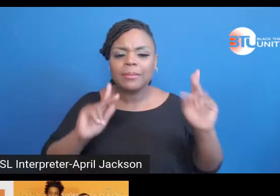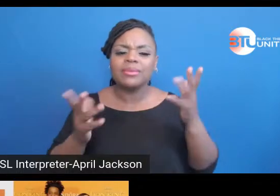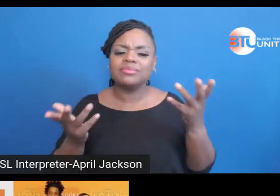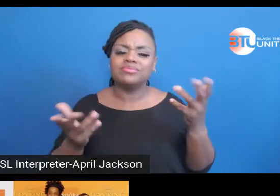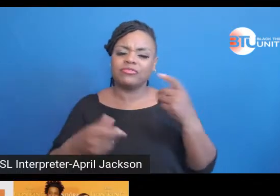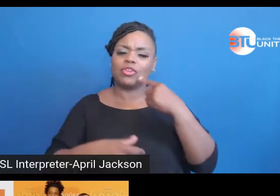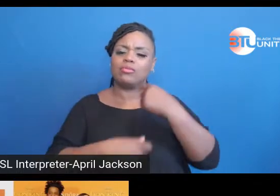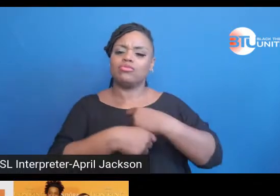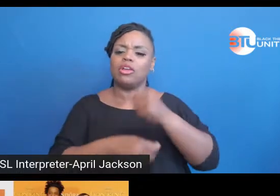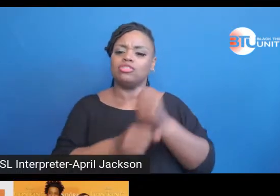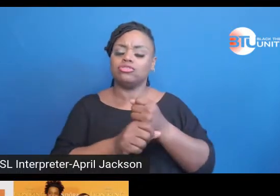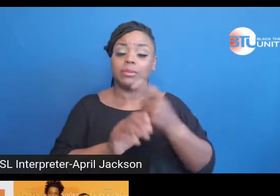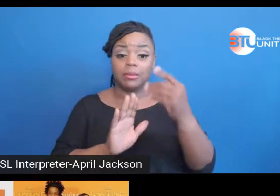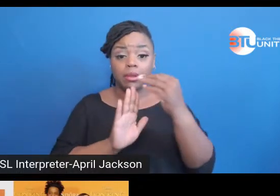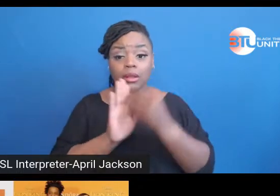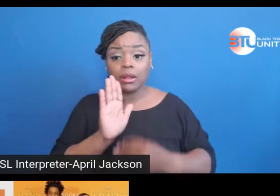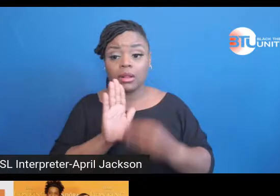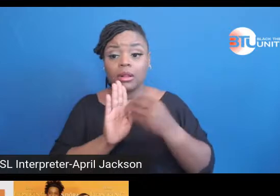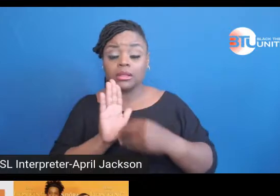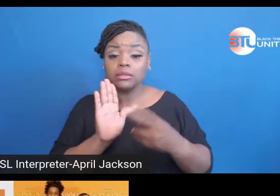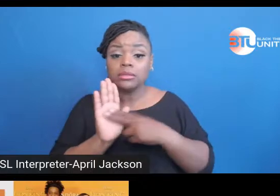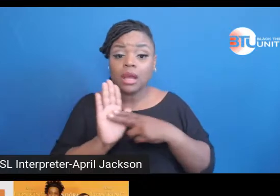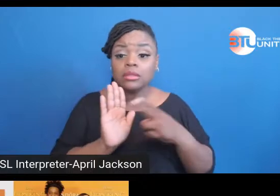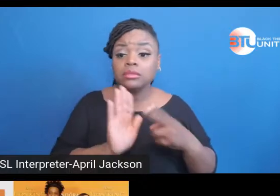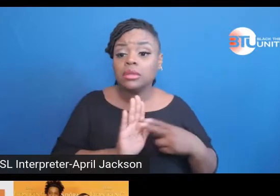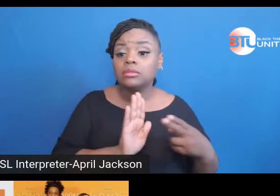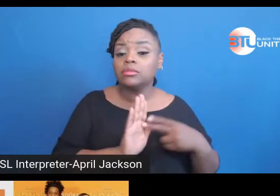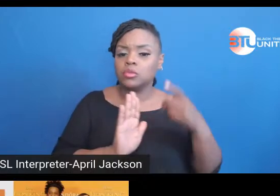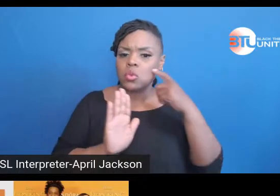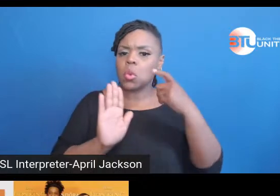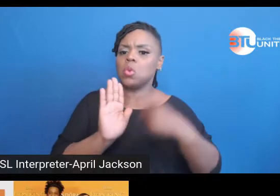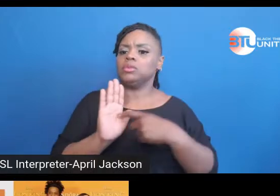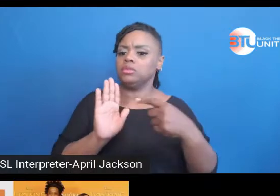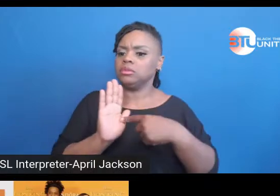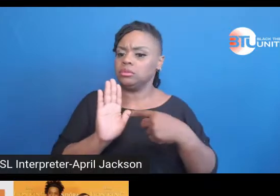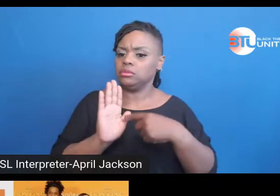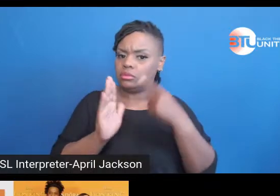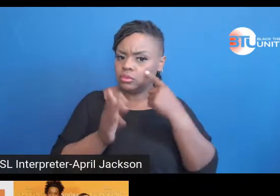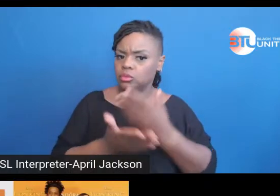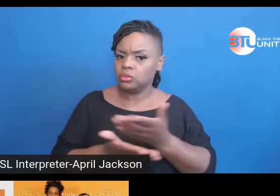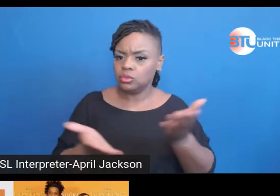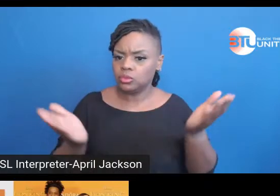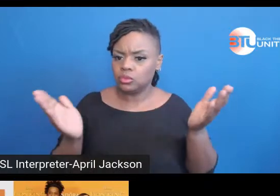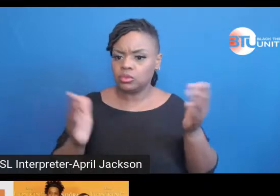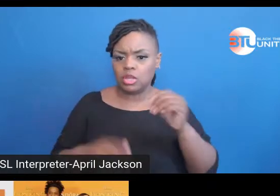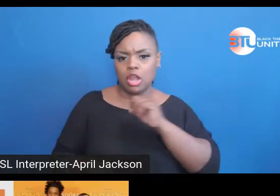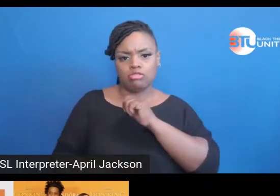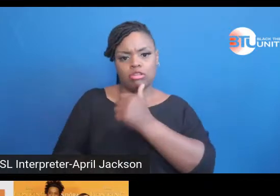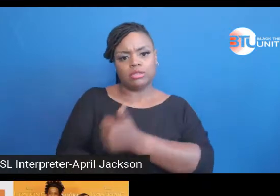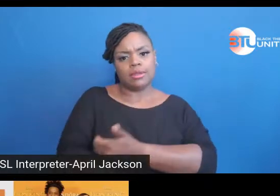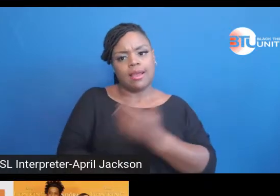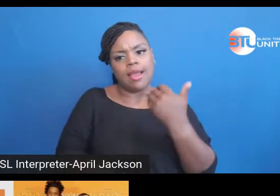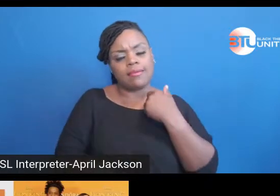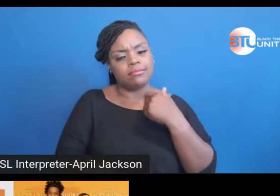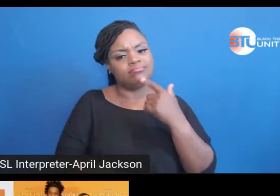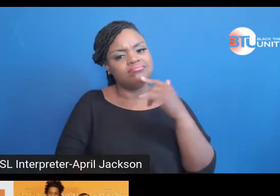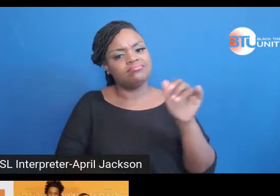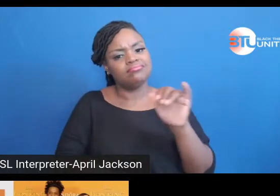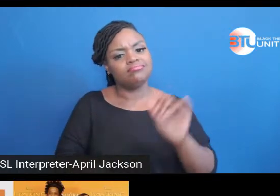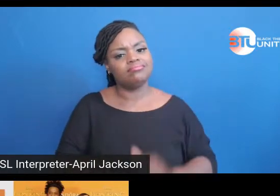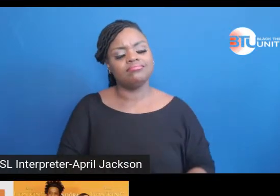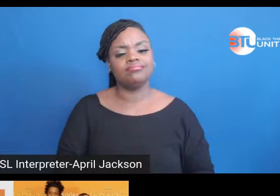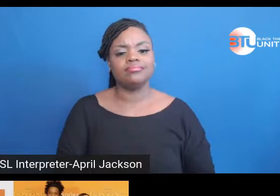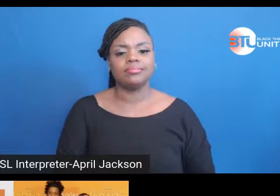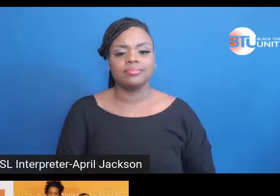well as the notifications to public authorities that you will, in both state and federal, that you will have